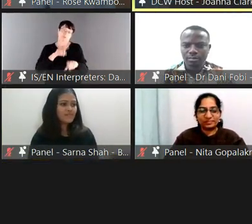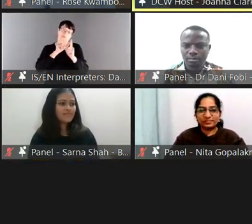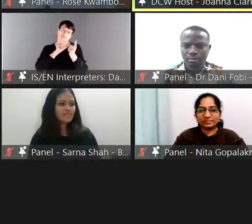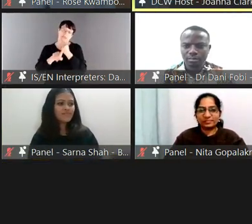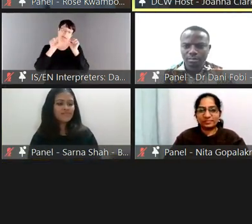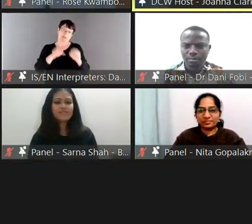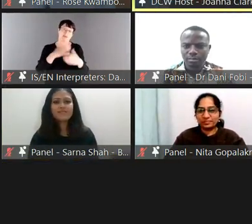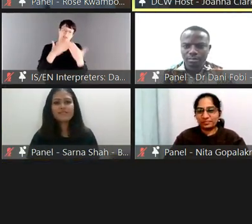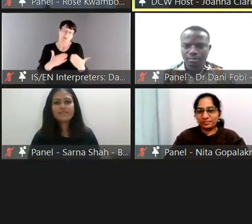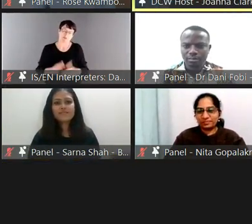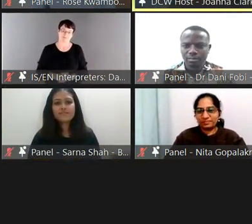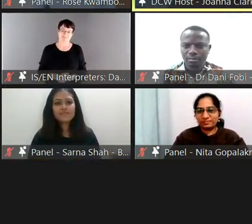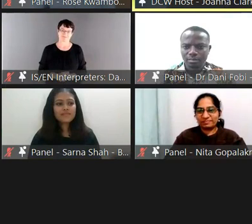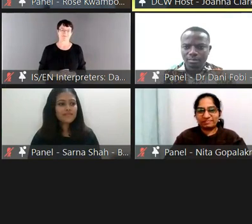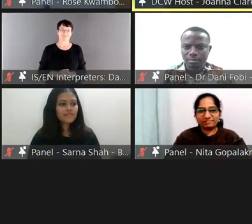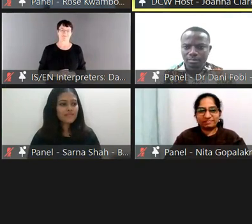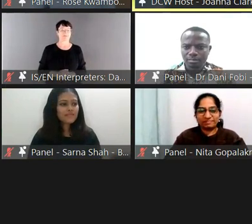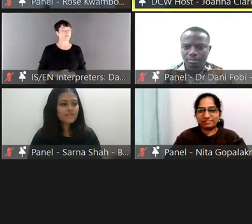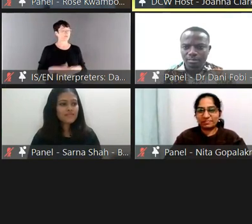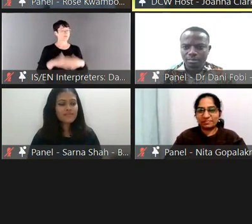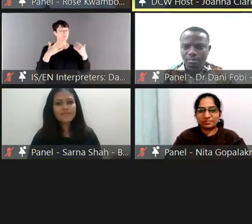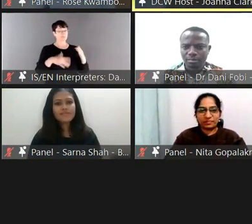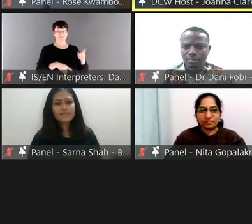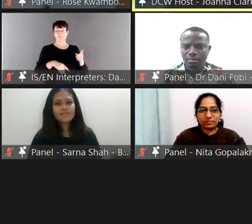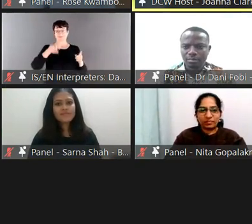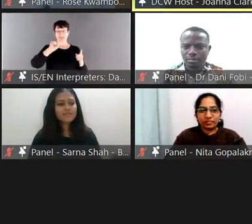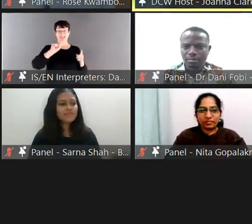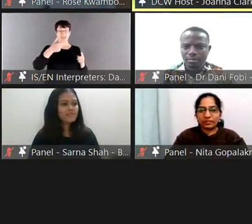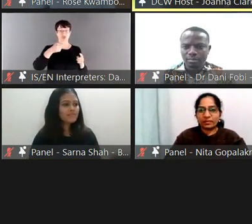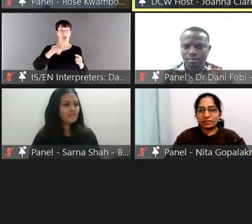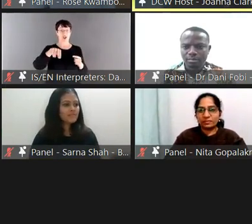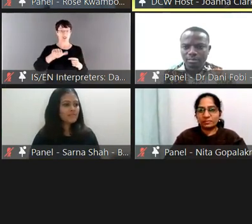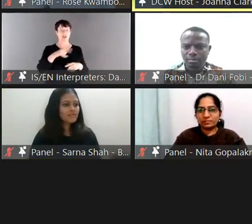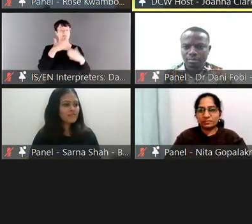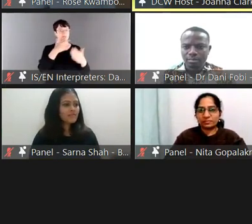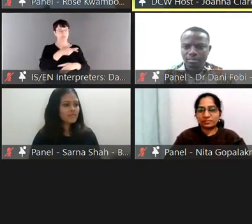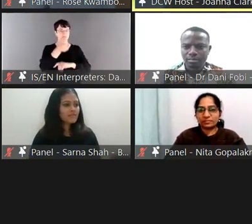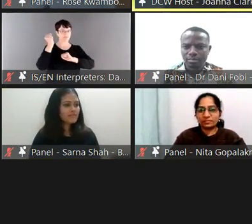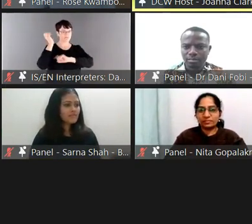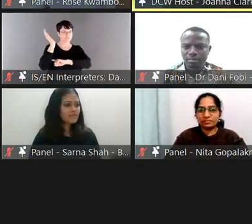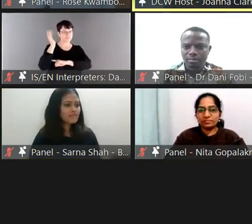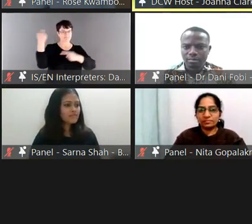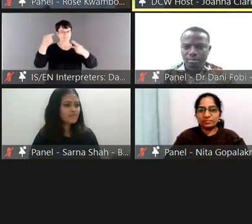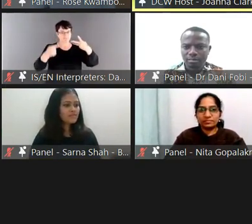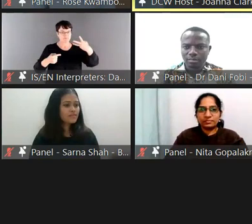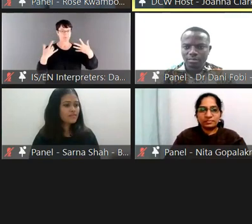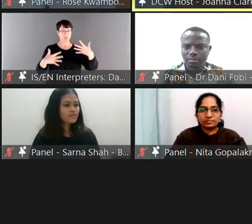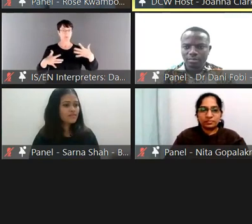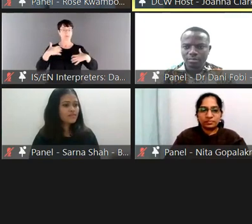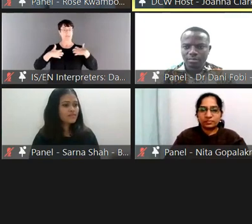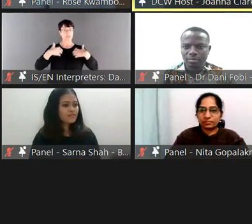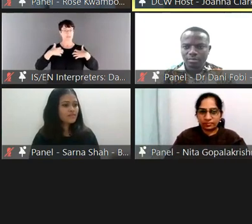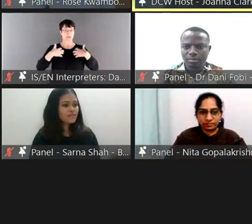Thank you very much, Shana. That's great. Really interesting points that you raised there. Could I